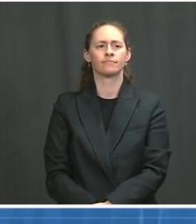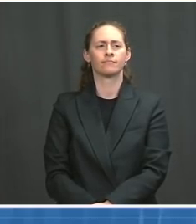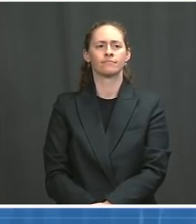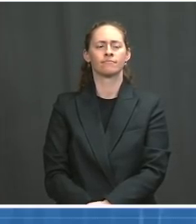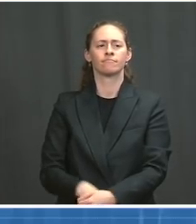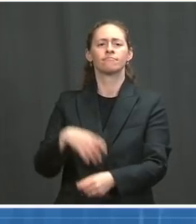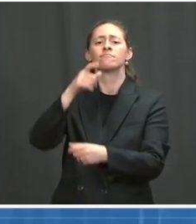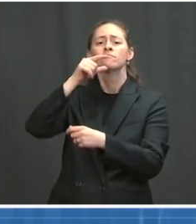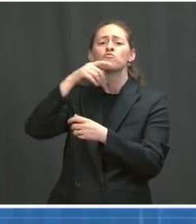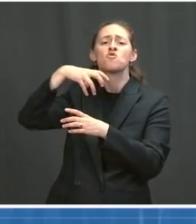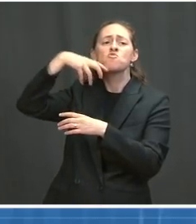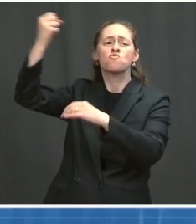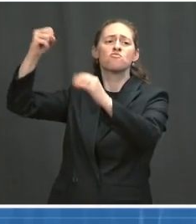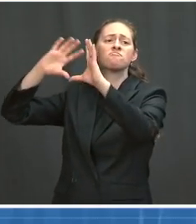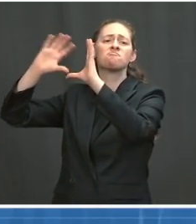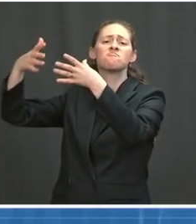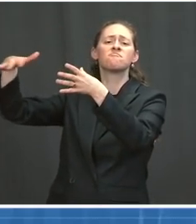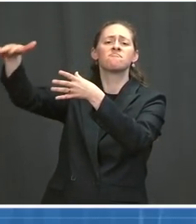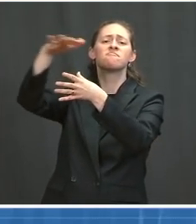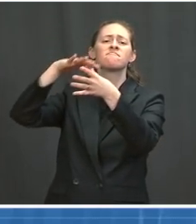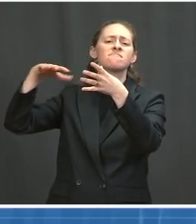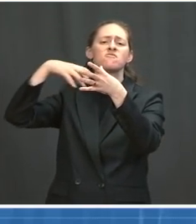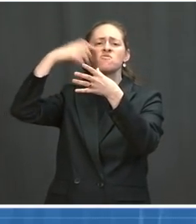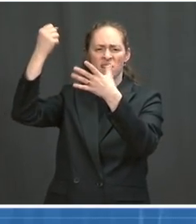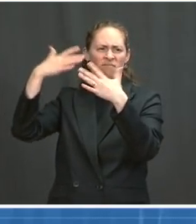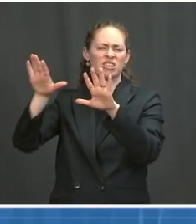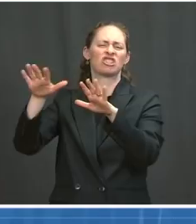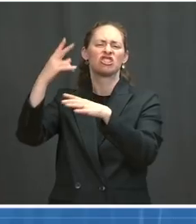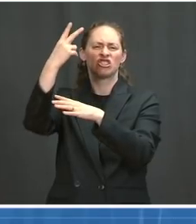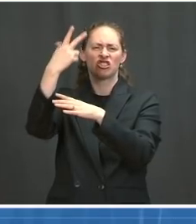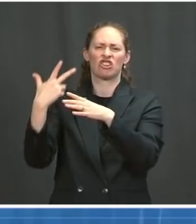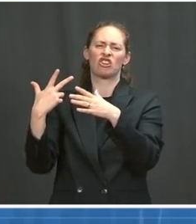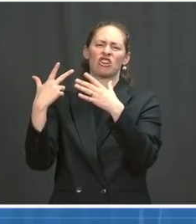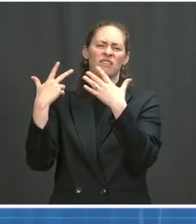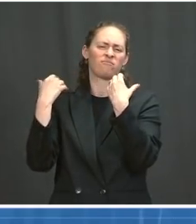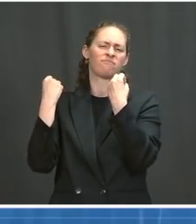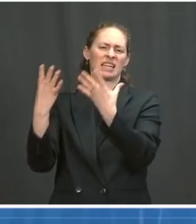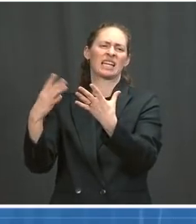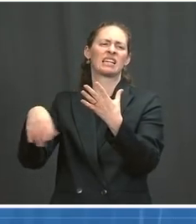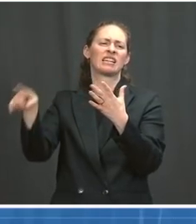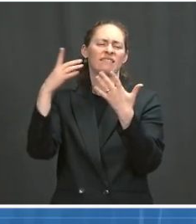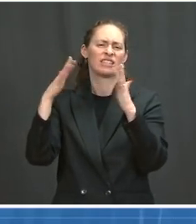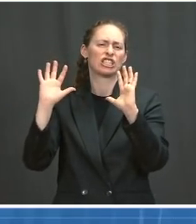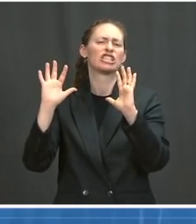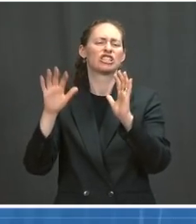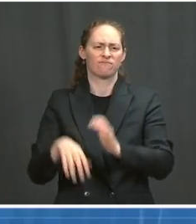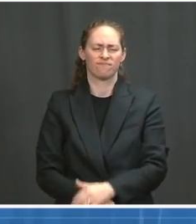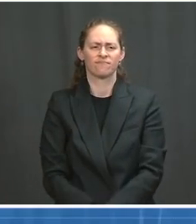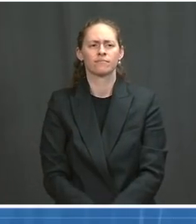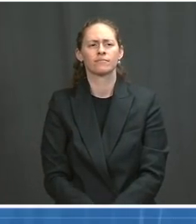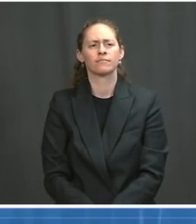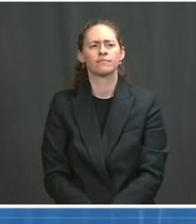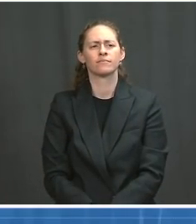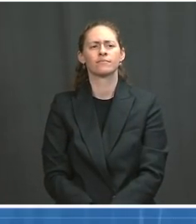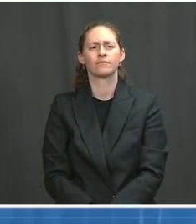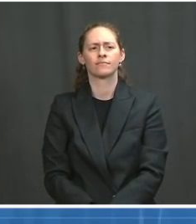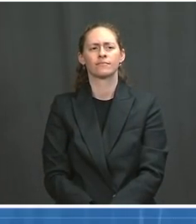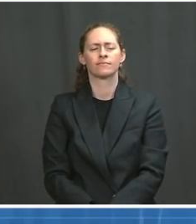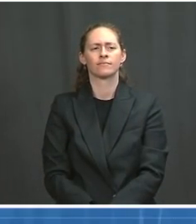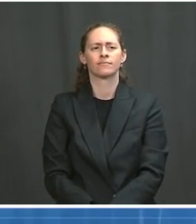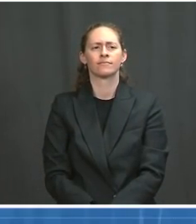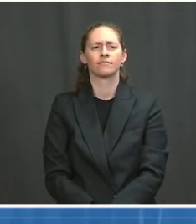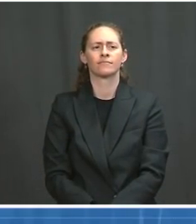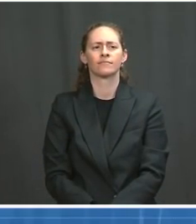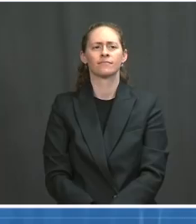Our country, our families, our children have been through so many challenges. If you haven't been vaccinated, now's